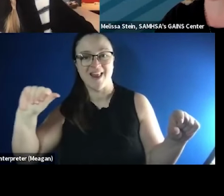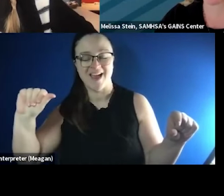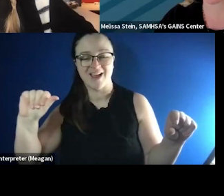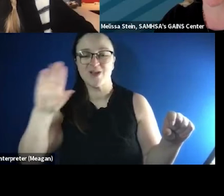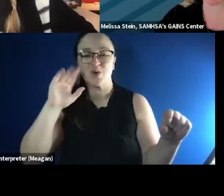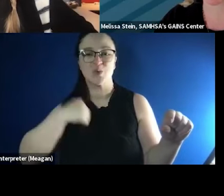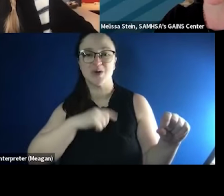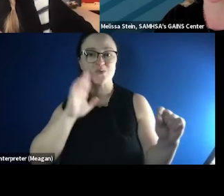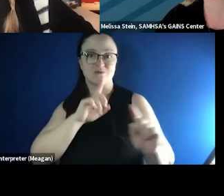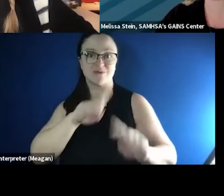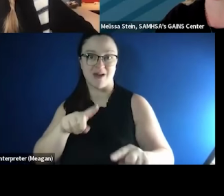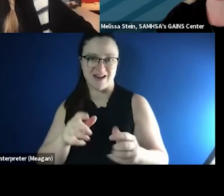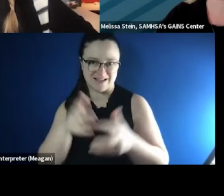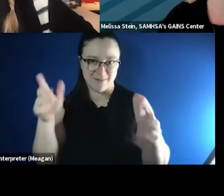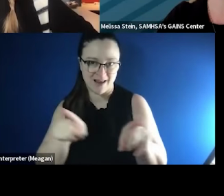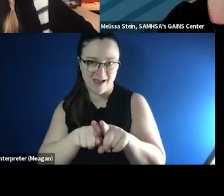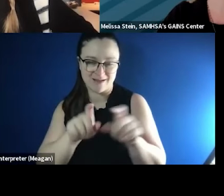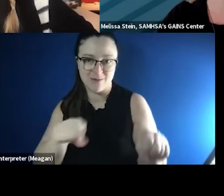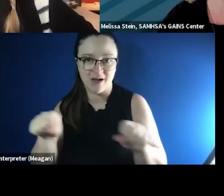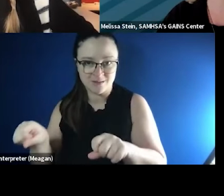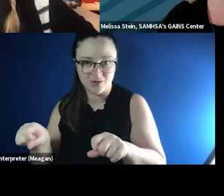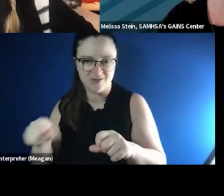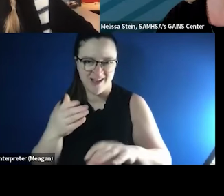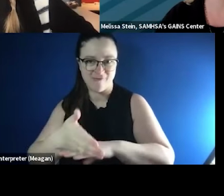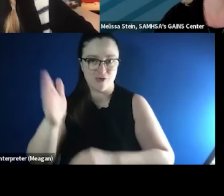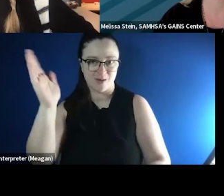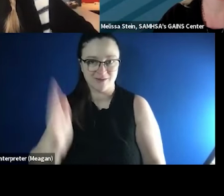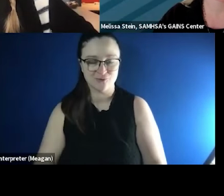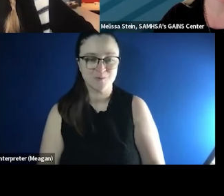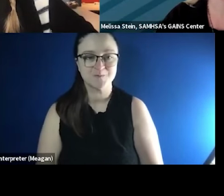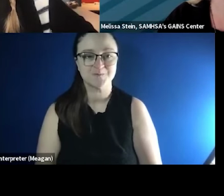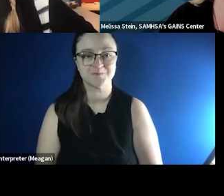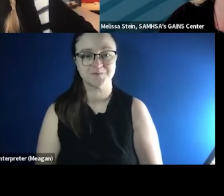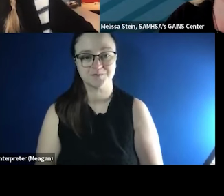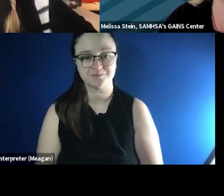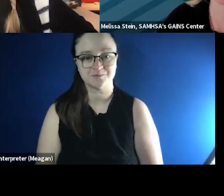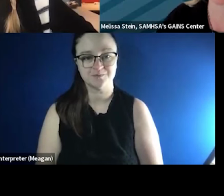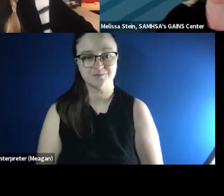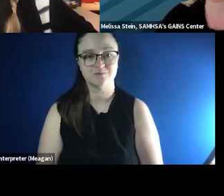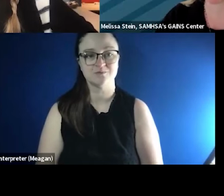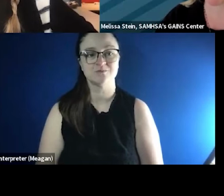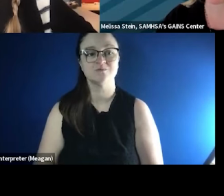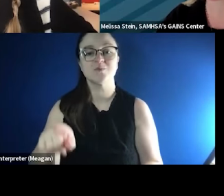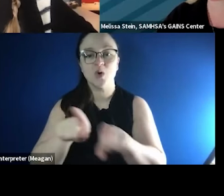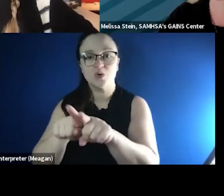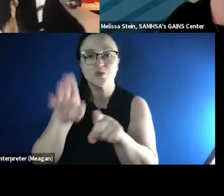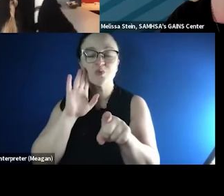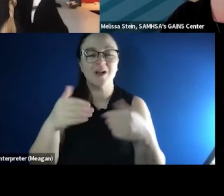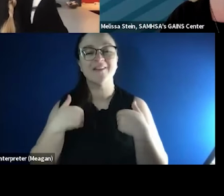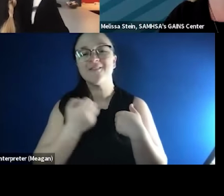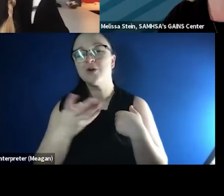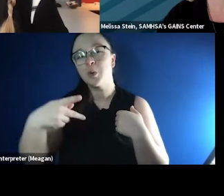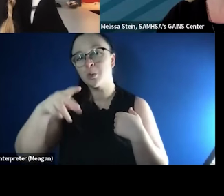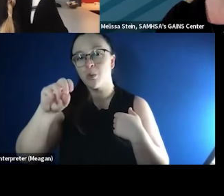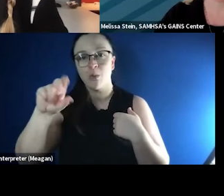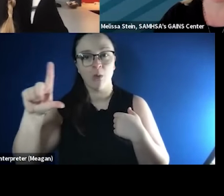many questions as time permits following the end of the presentation. We'll also be conducting a couple of polls throughout this